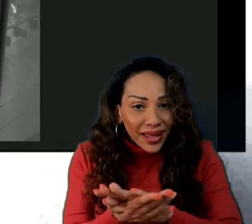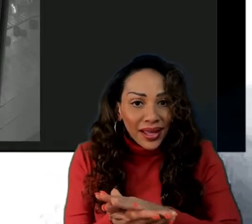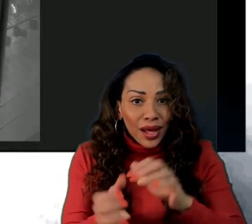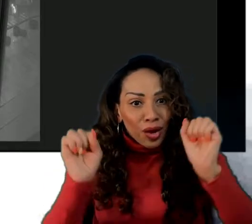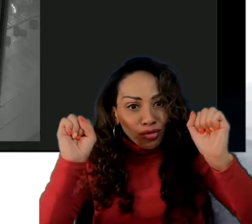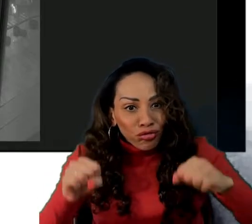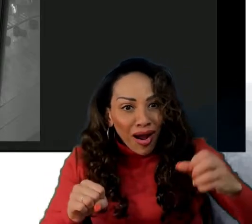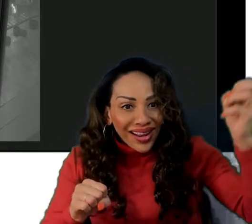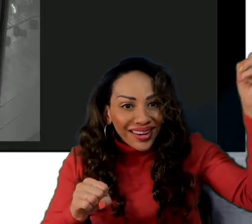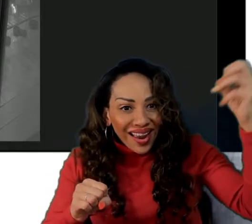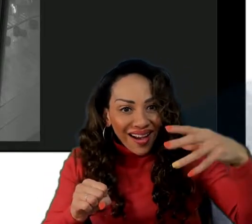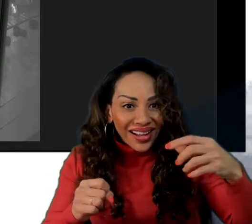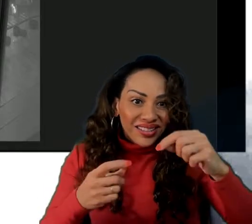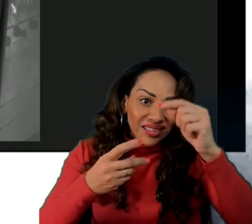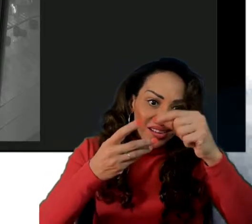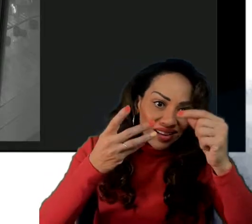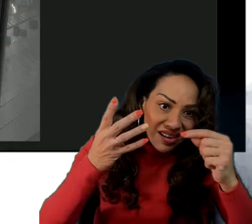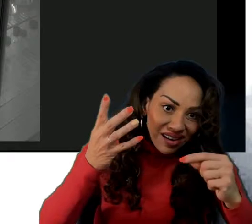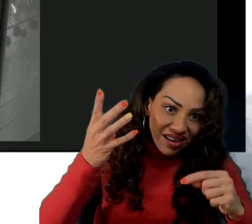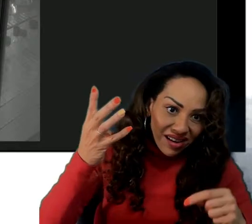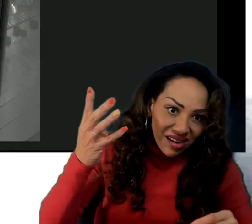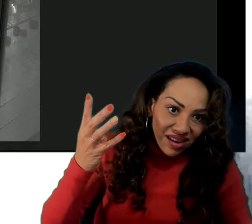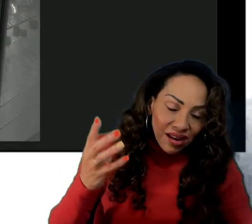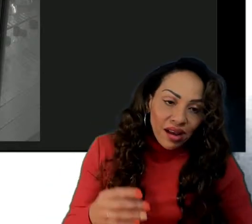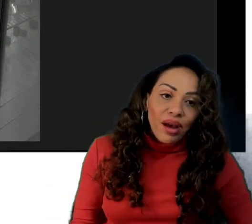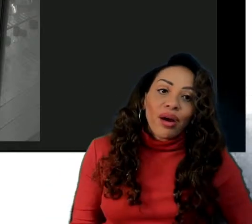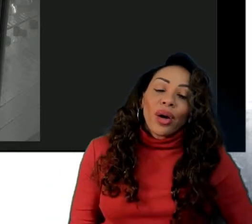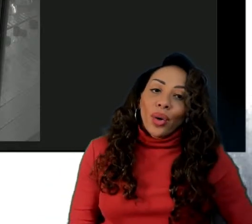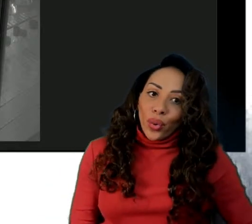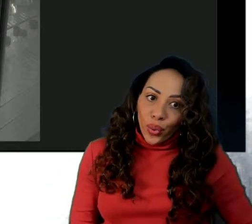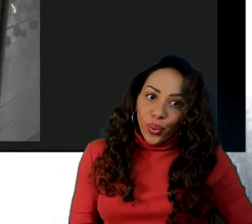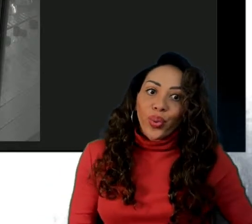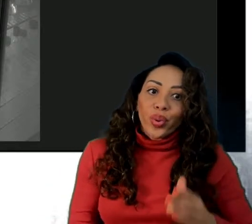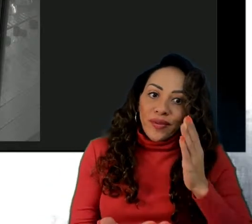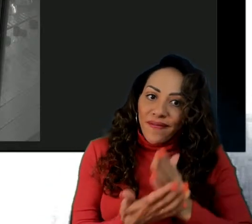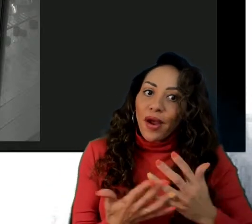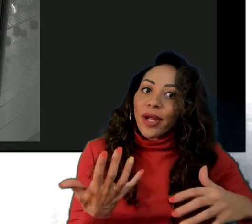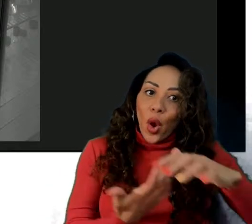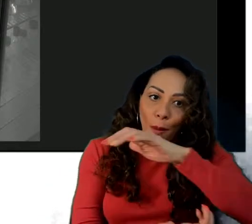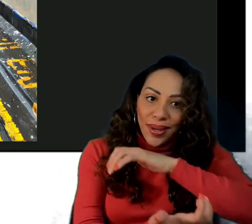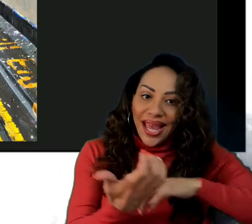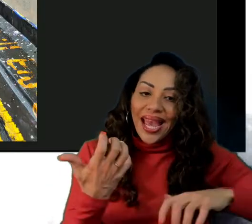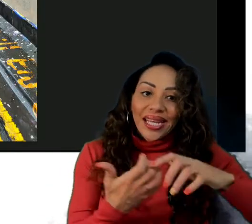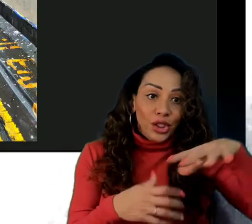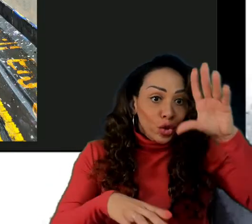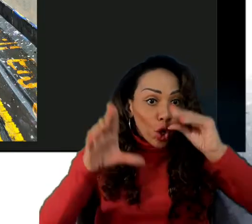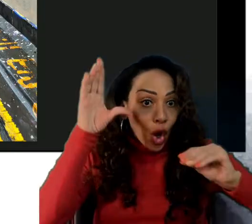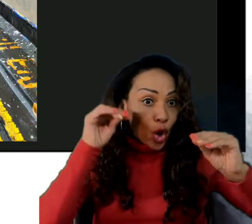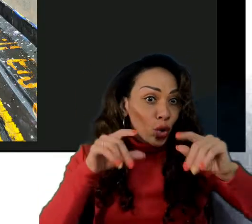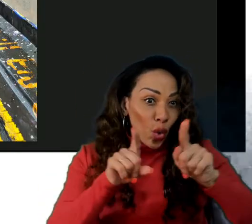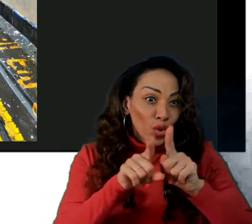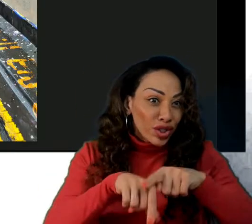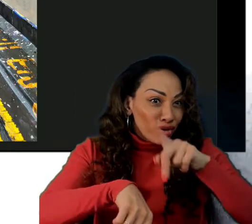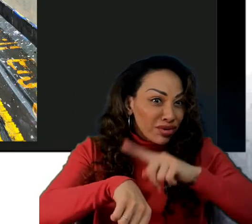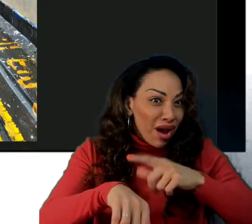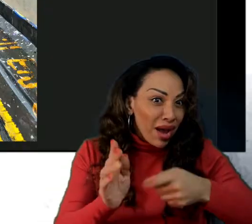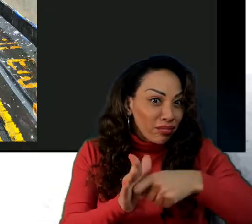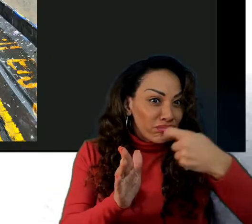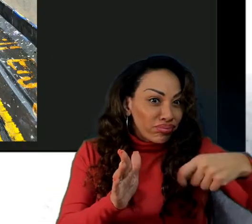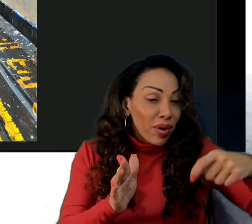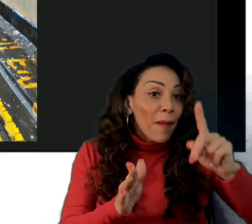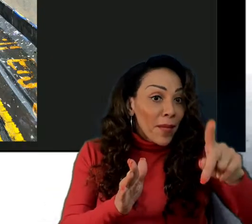etc. And then that was just very complex to learn about and time-consuming, but rewarding. And then there